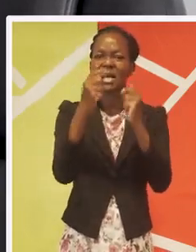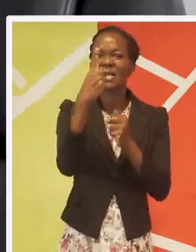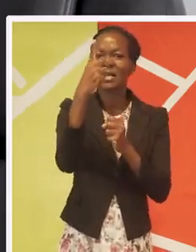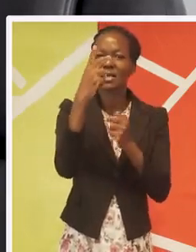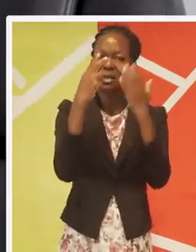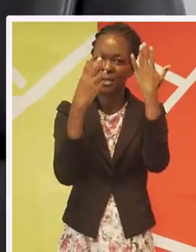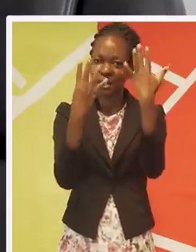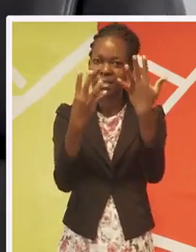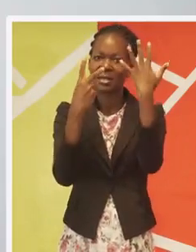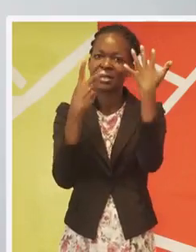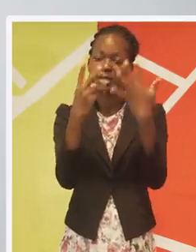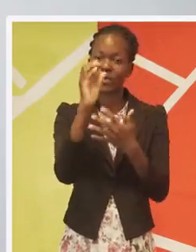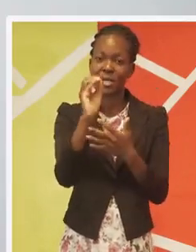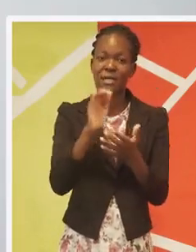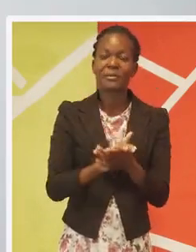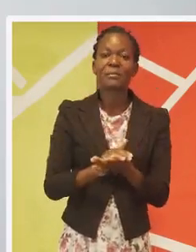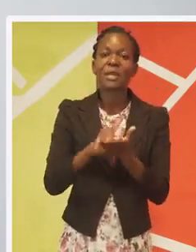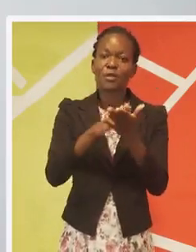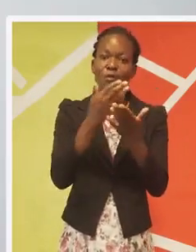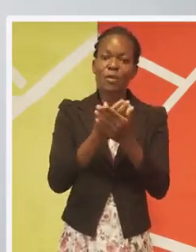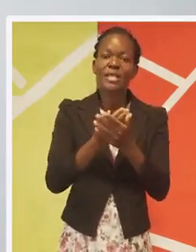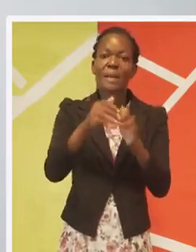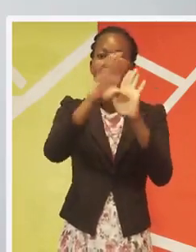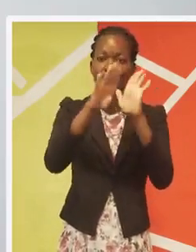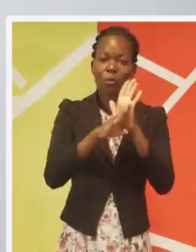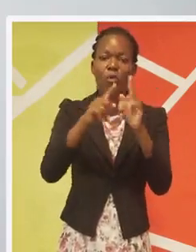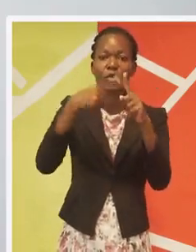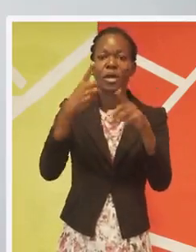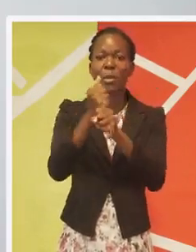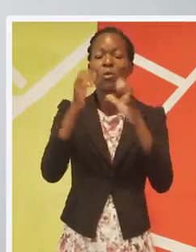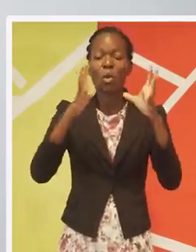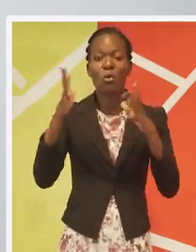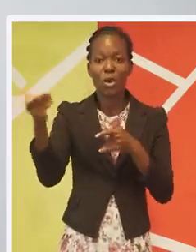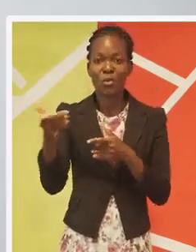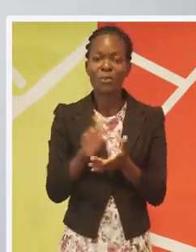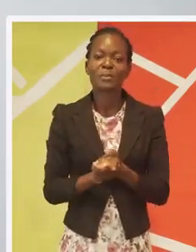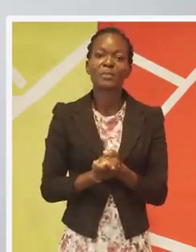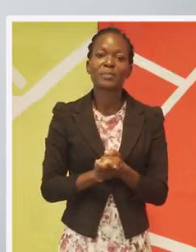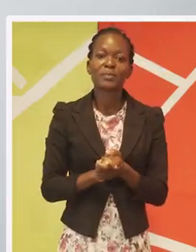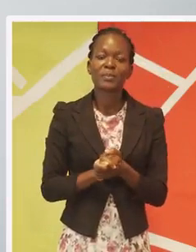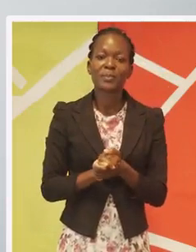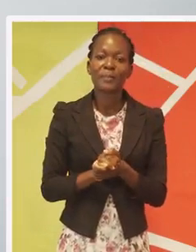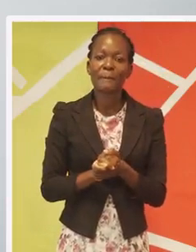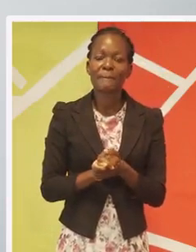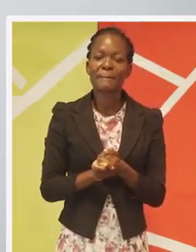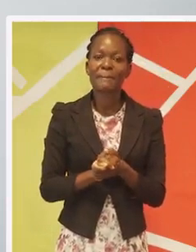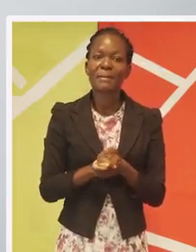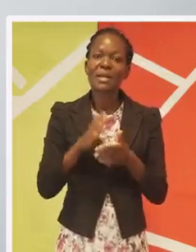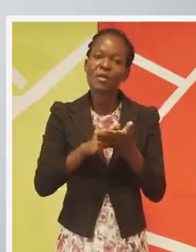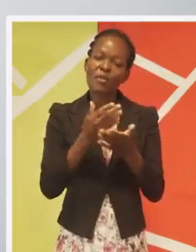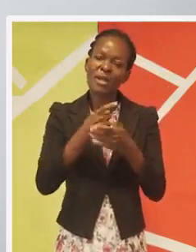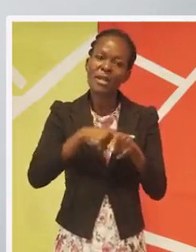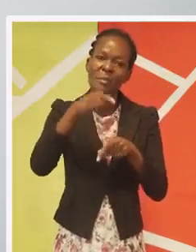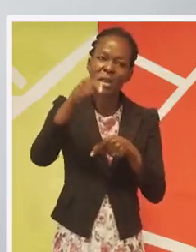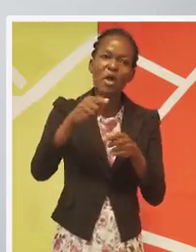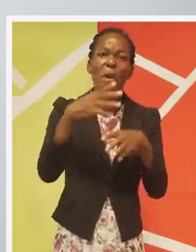famous structural adjustment programs, which most of us have probably heard about. And these SAPs were enforced or are still being